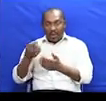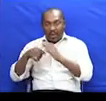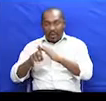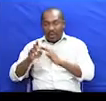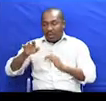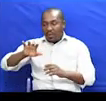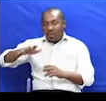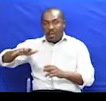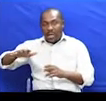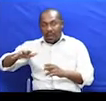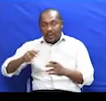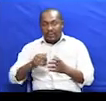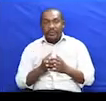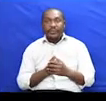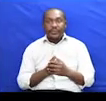water